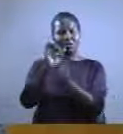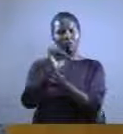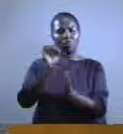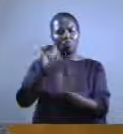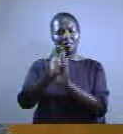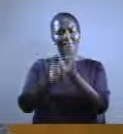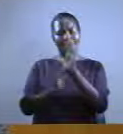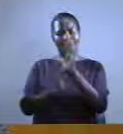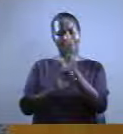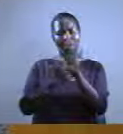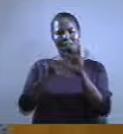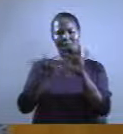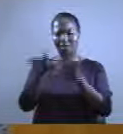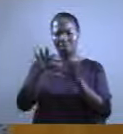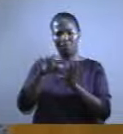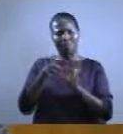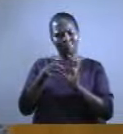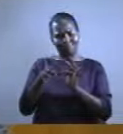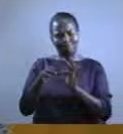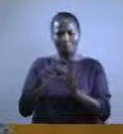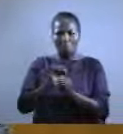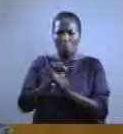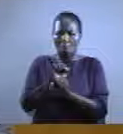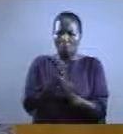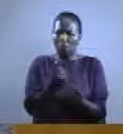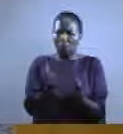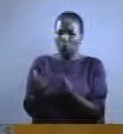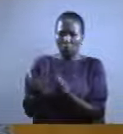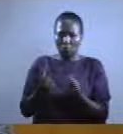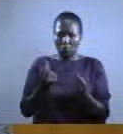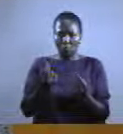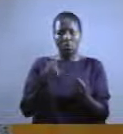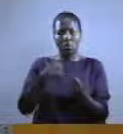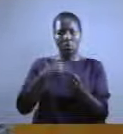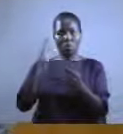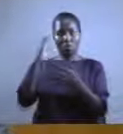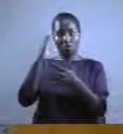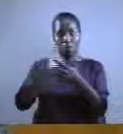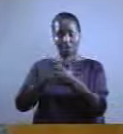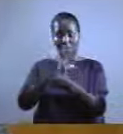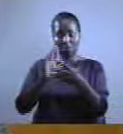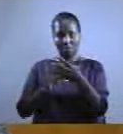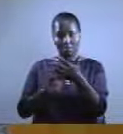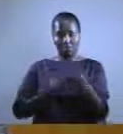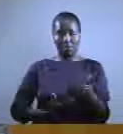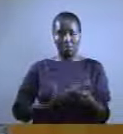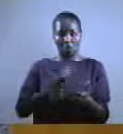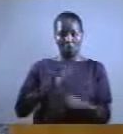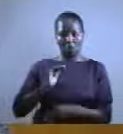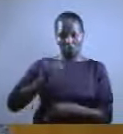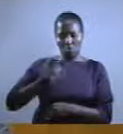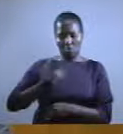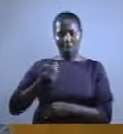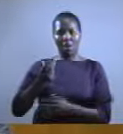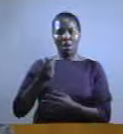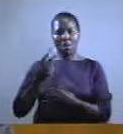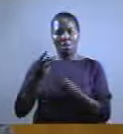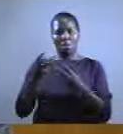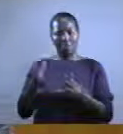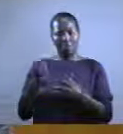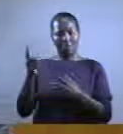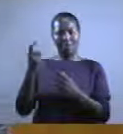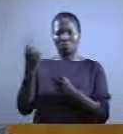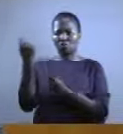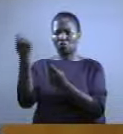people. Our priorities will specifically target the needs of the youth, women, workers, the rural poor,